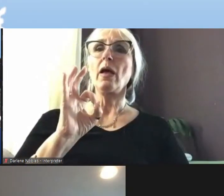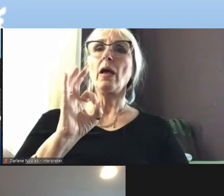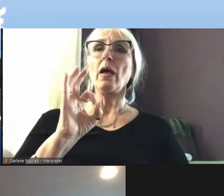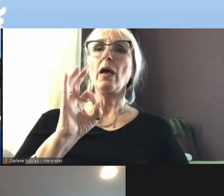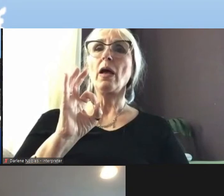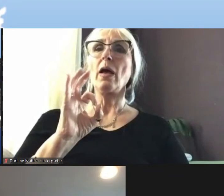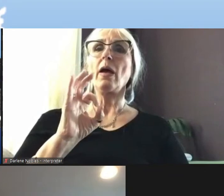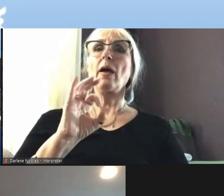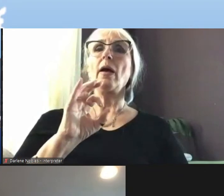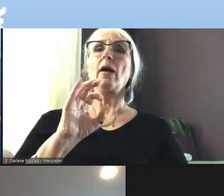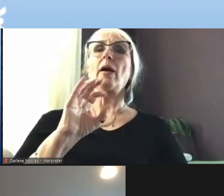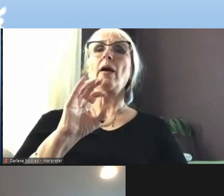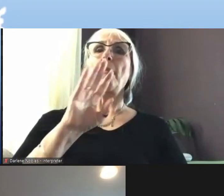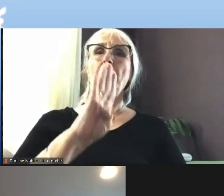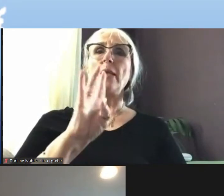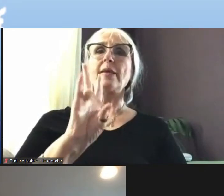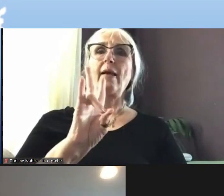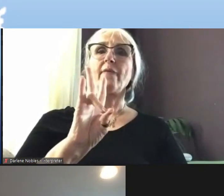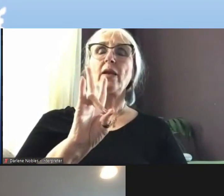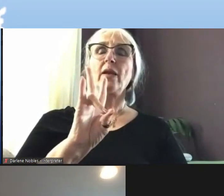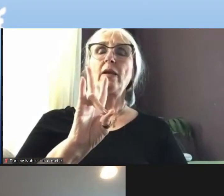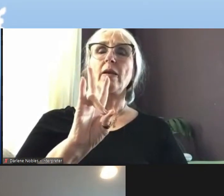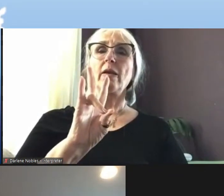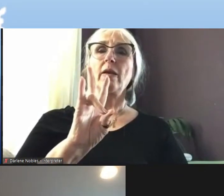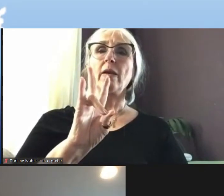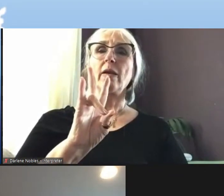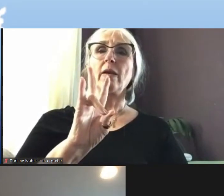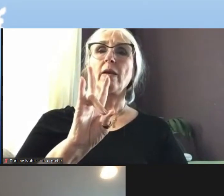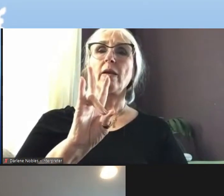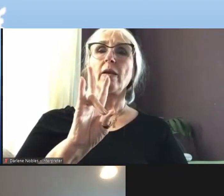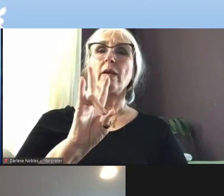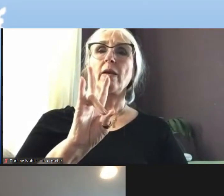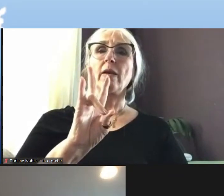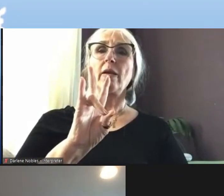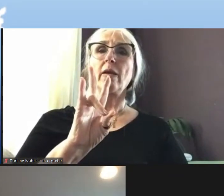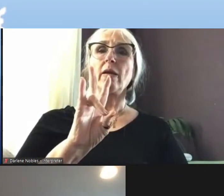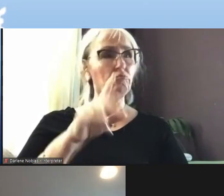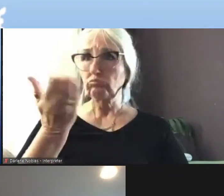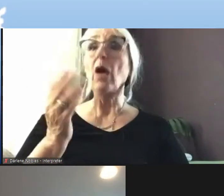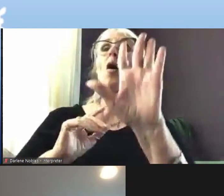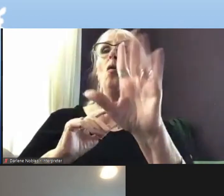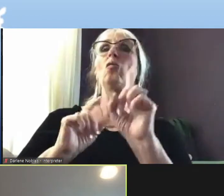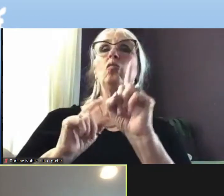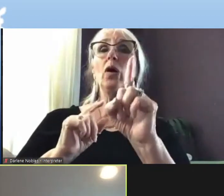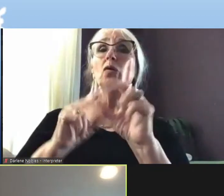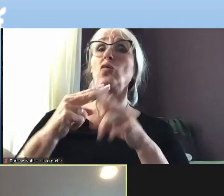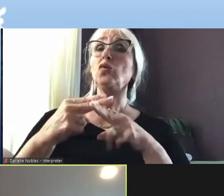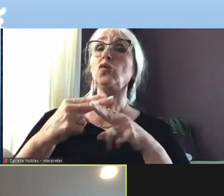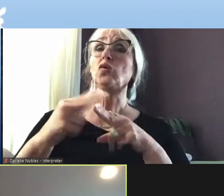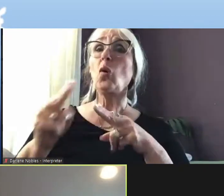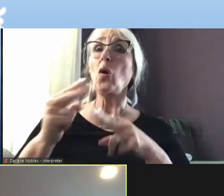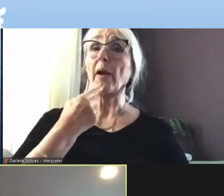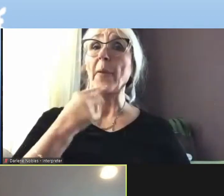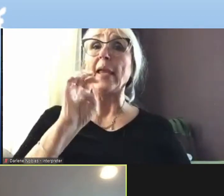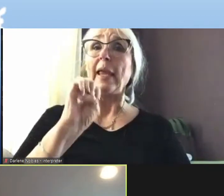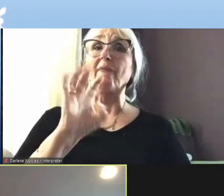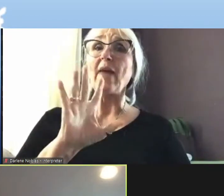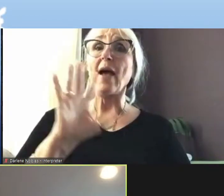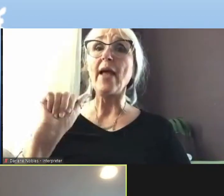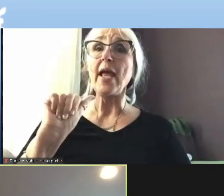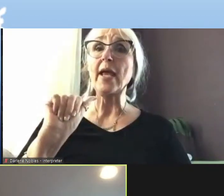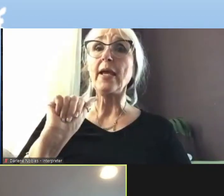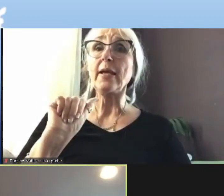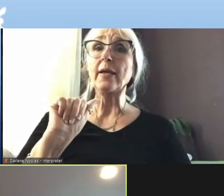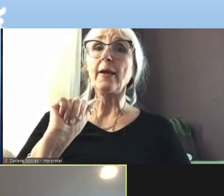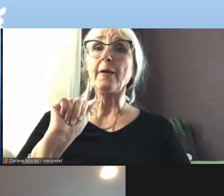item E7, is there, I yes, have one short comment on E5A, just to make